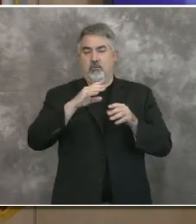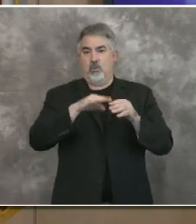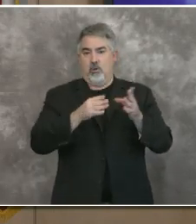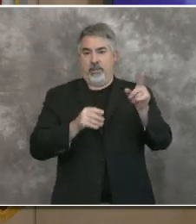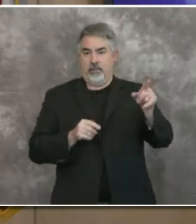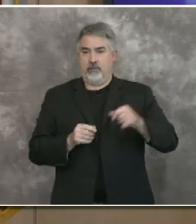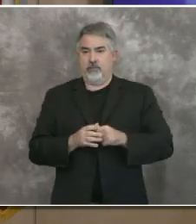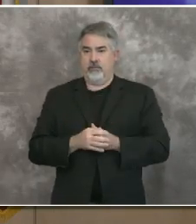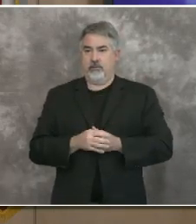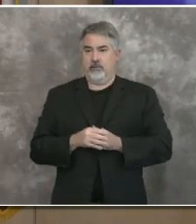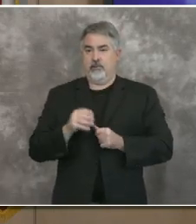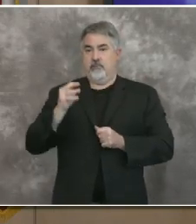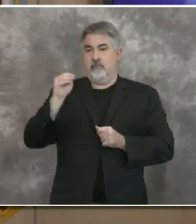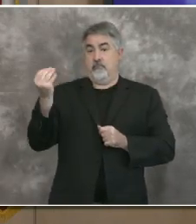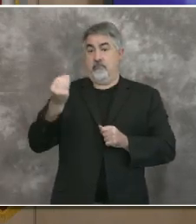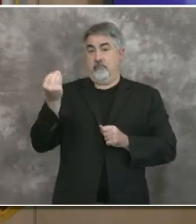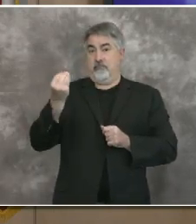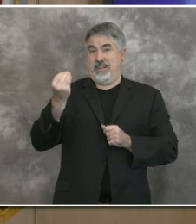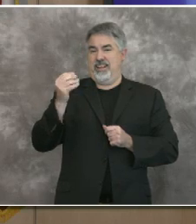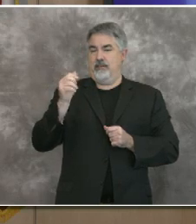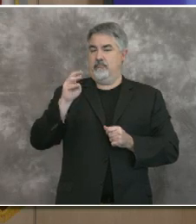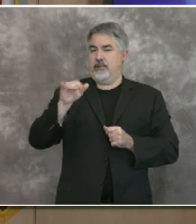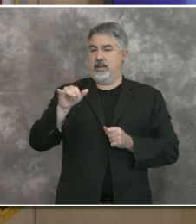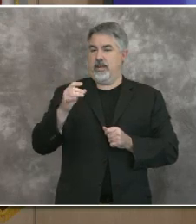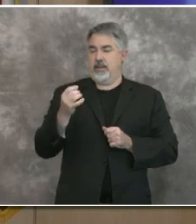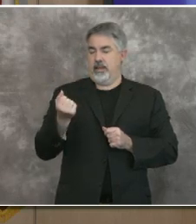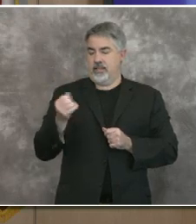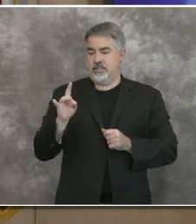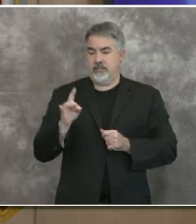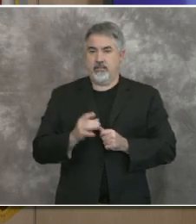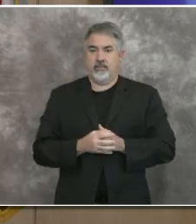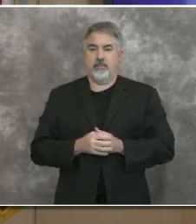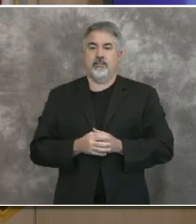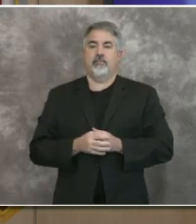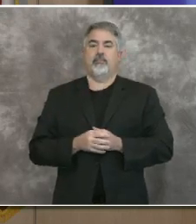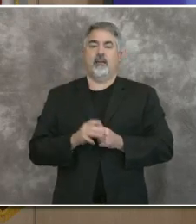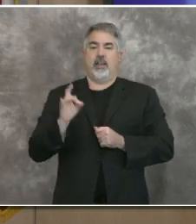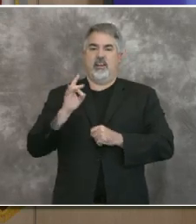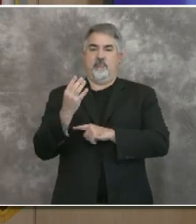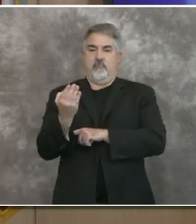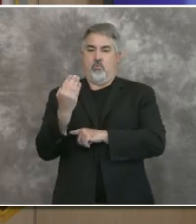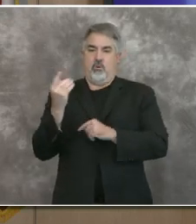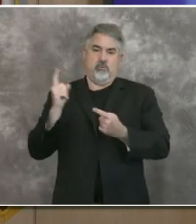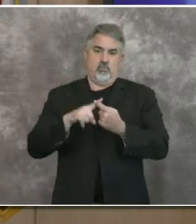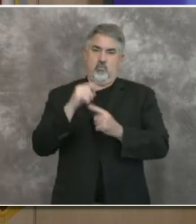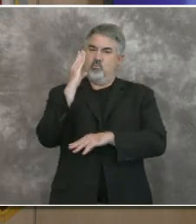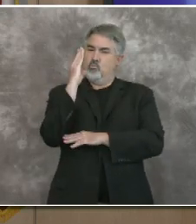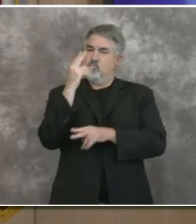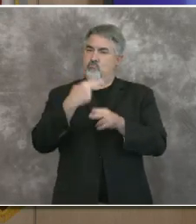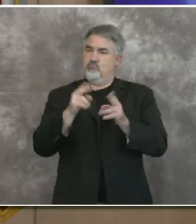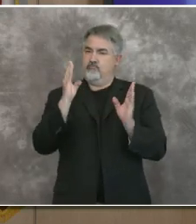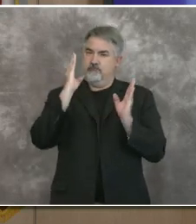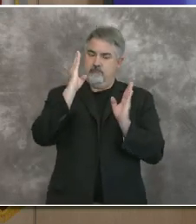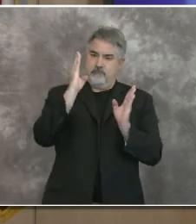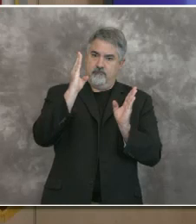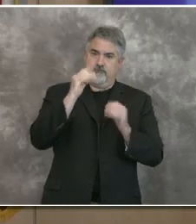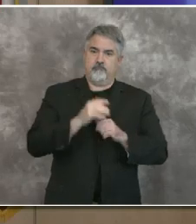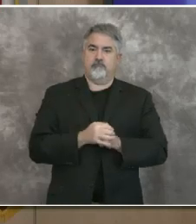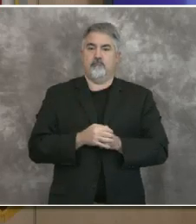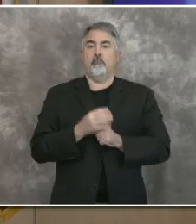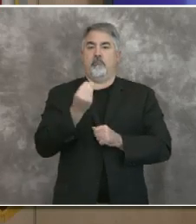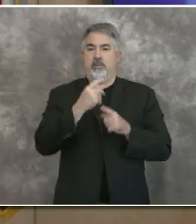May 18th. They'll be open from 8 a.m. to 12 noon, Monday through Friday, to assist